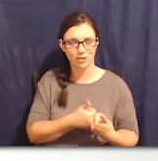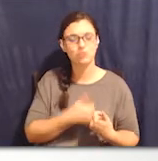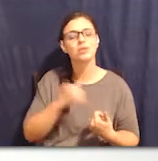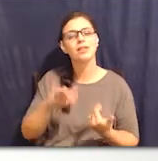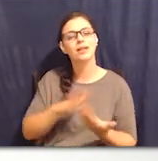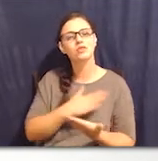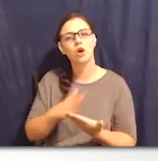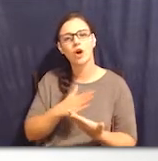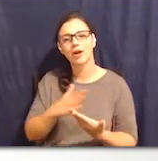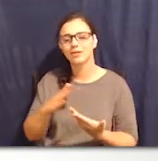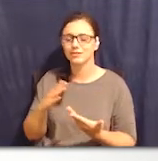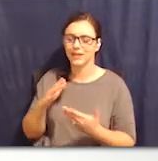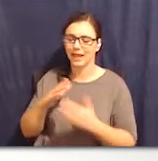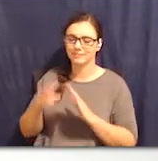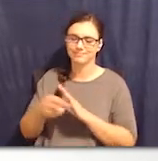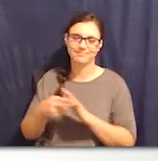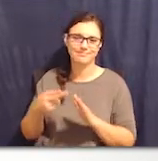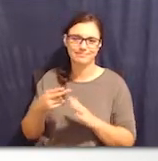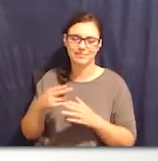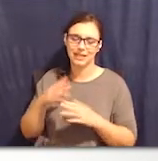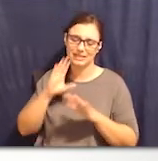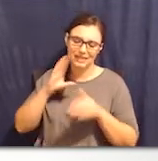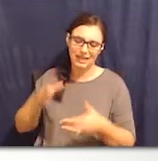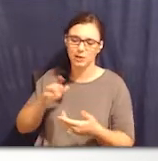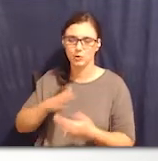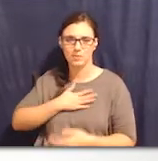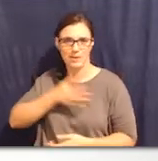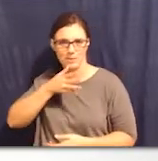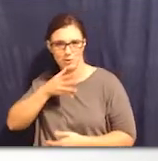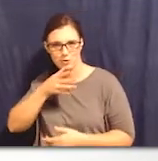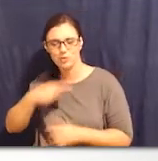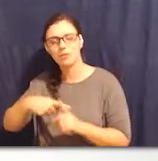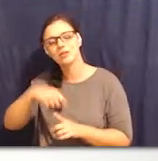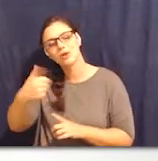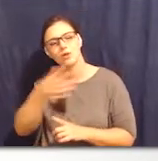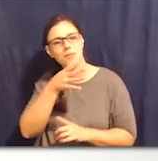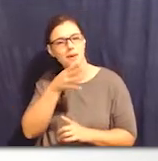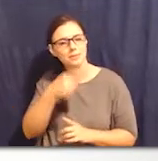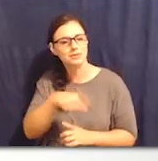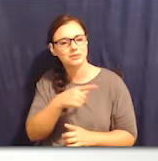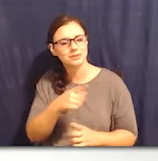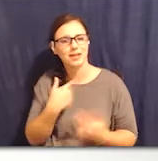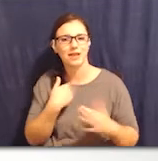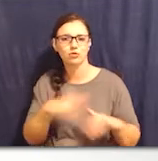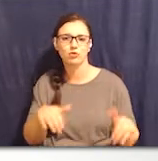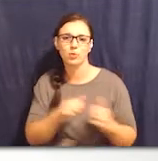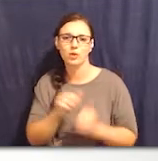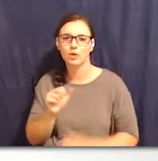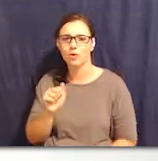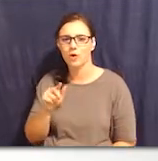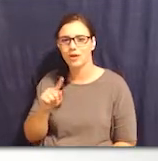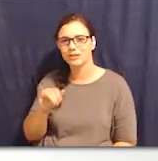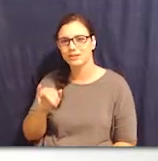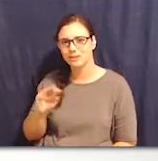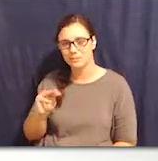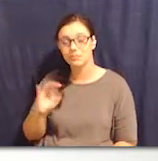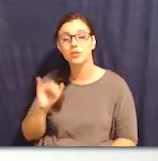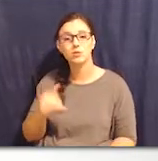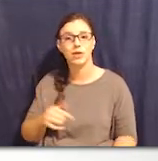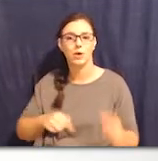my challenges, I dedicated this song to my mother as well as other mothers of children with